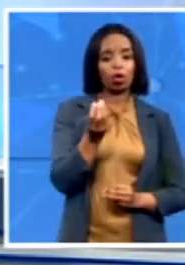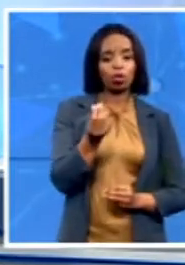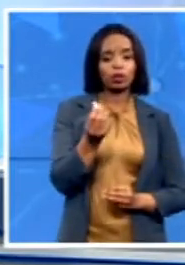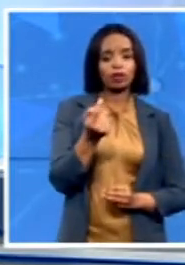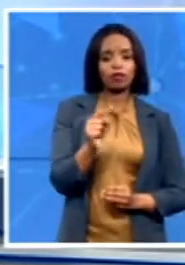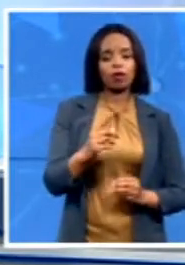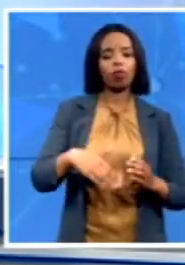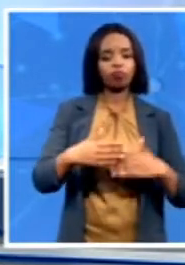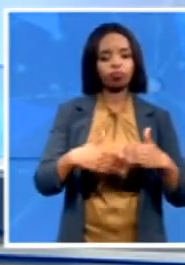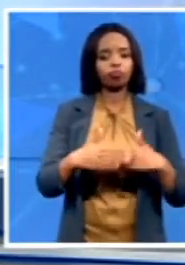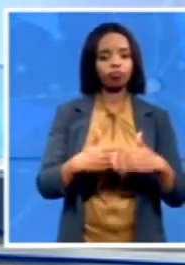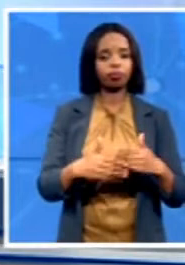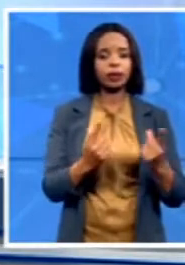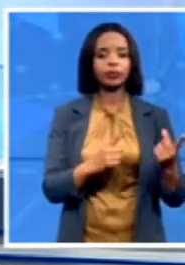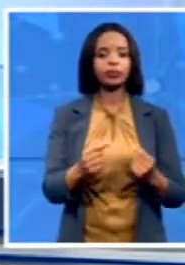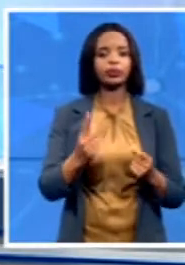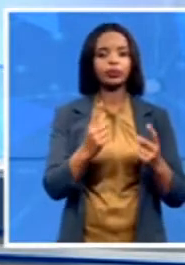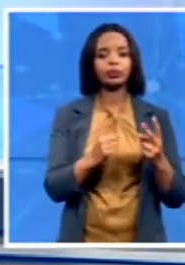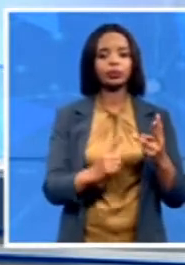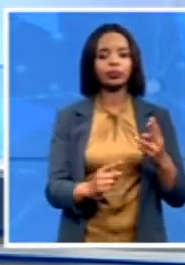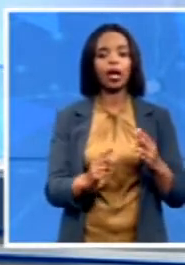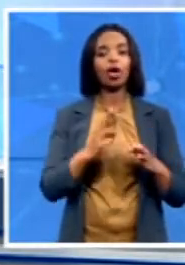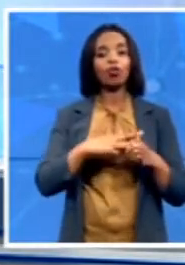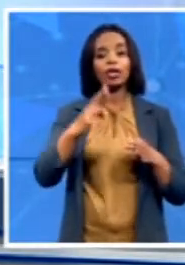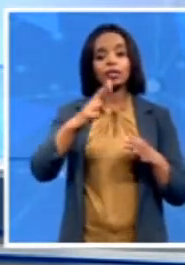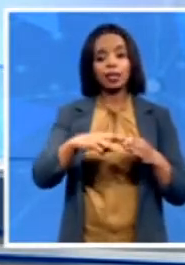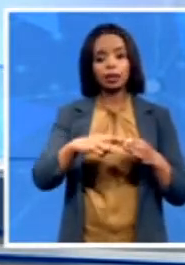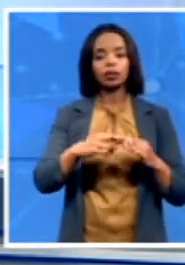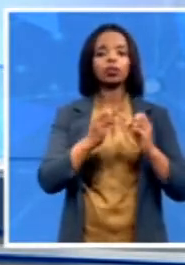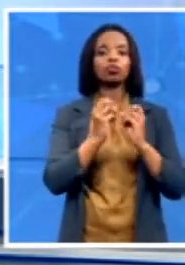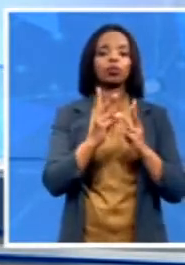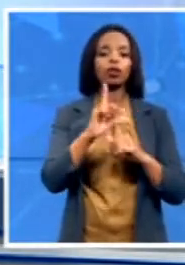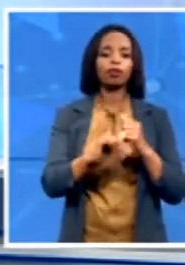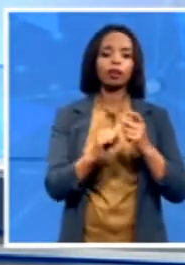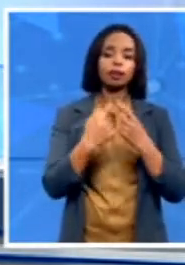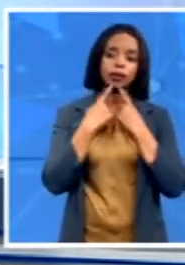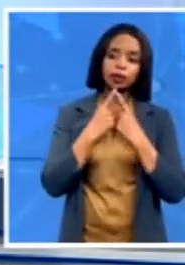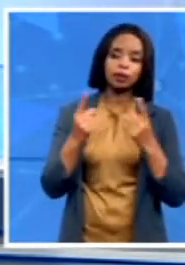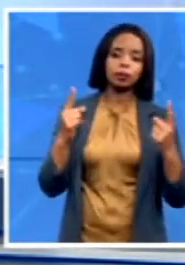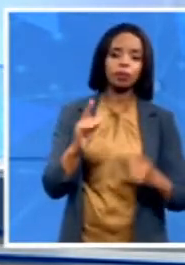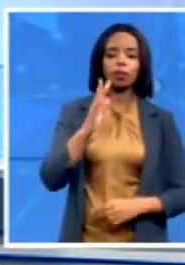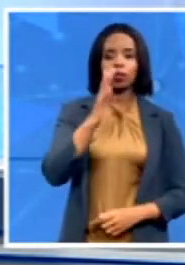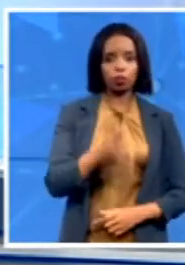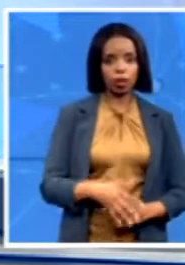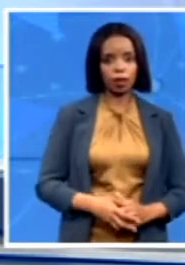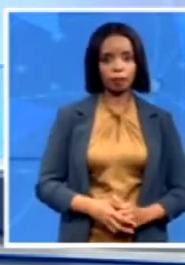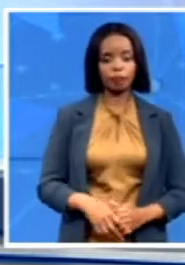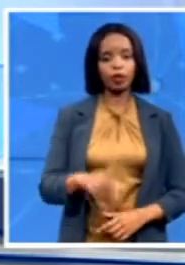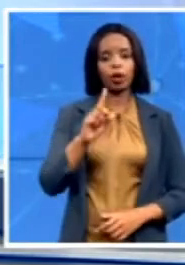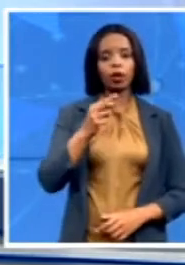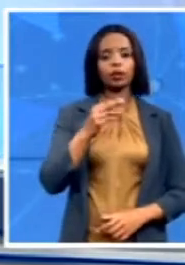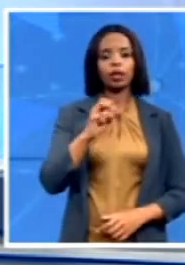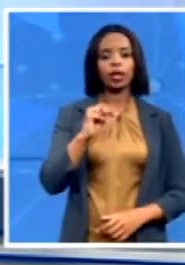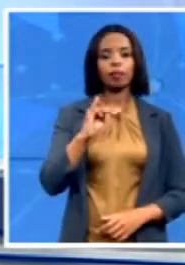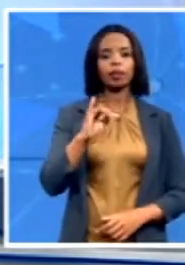in 12 months. The Deputy Minister in the Presidency, Thembi Siweya, also spoke at the launch. Miyelani Holeni is